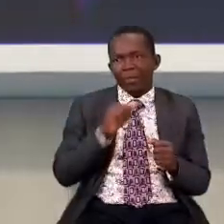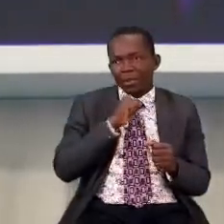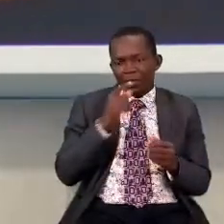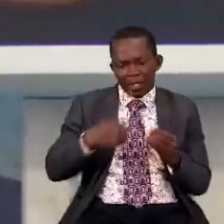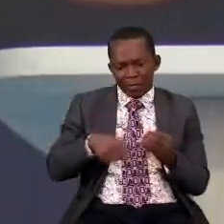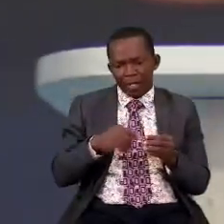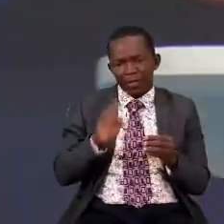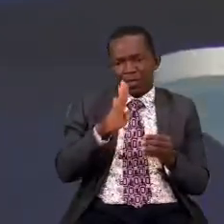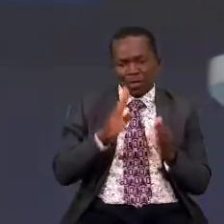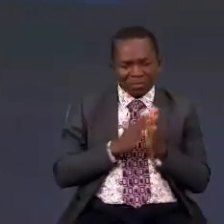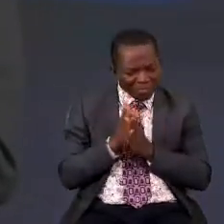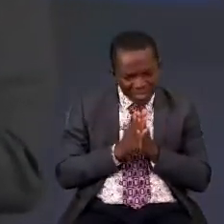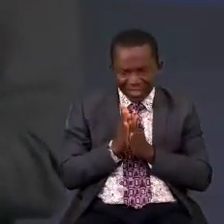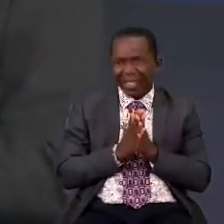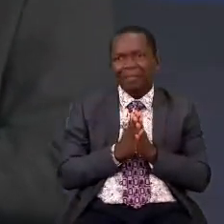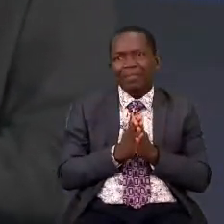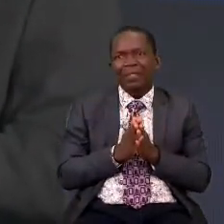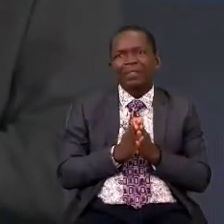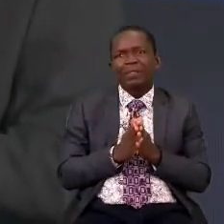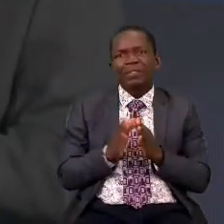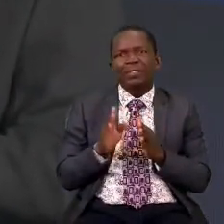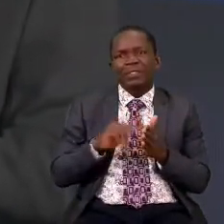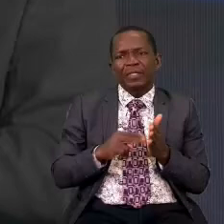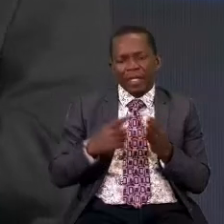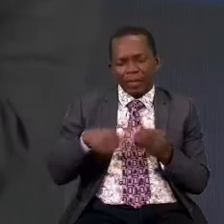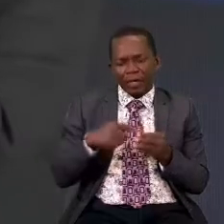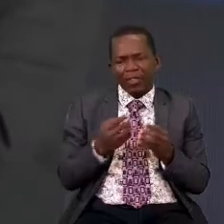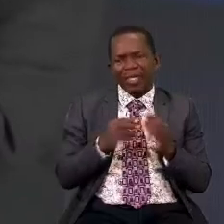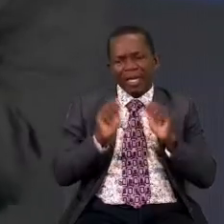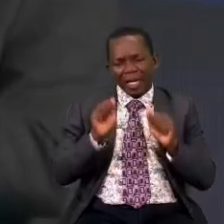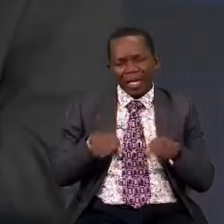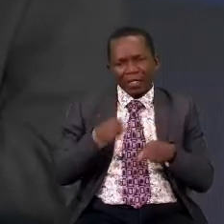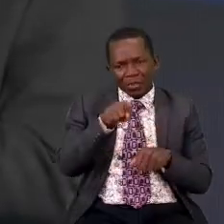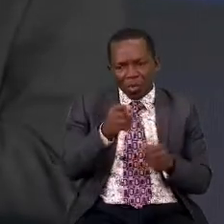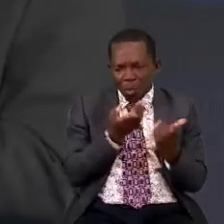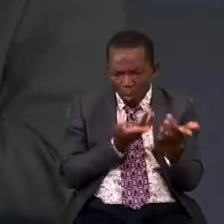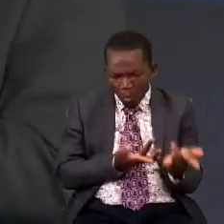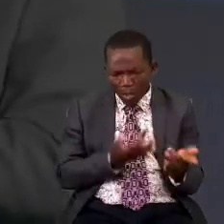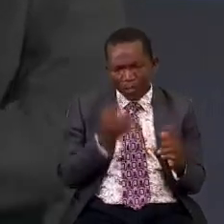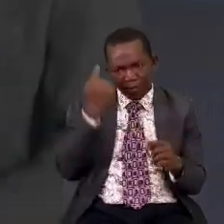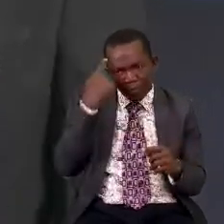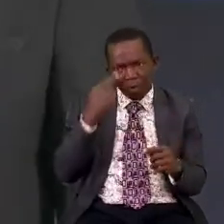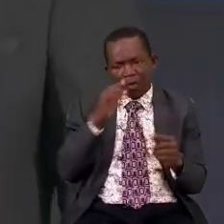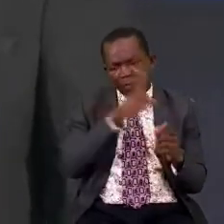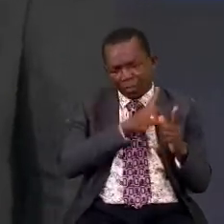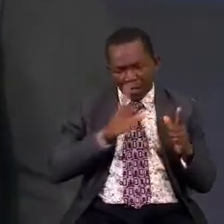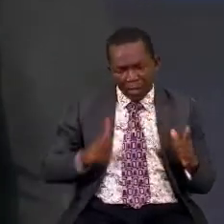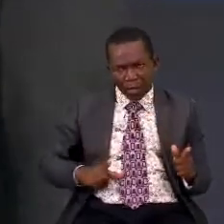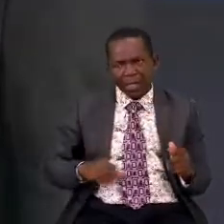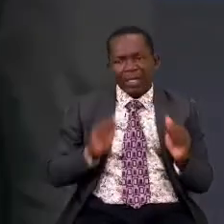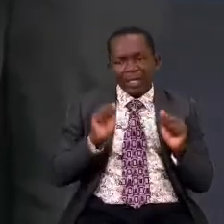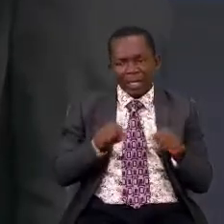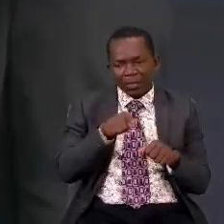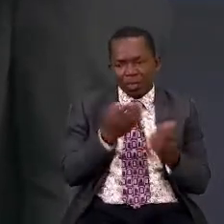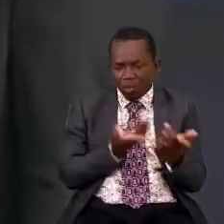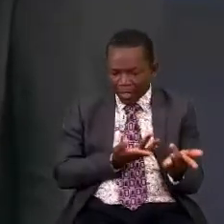until he calls your name, Joshua? My servant Moses is dead. Can you wait